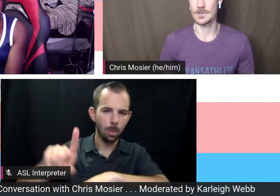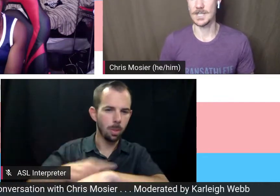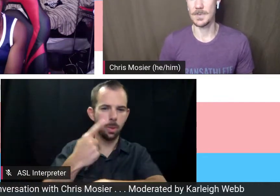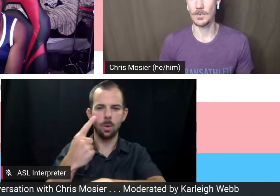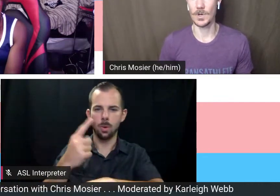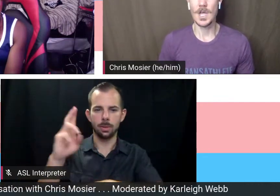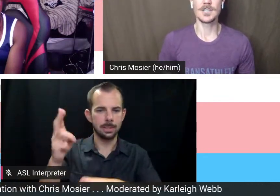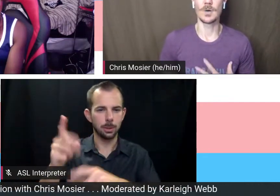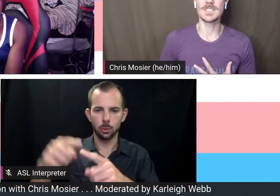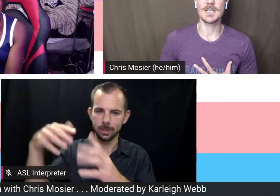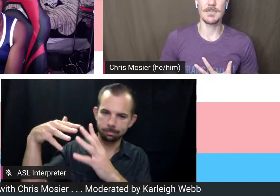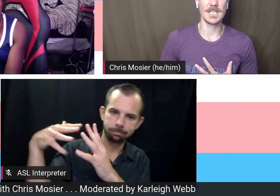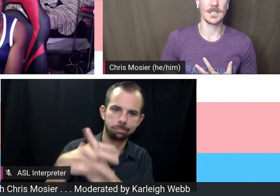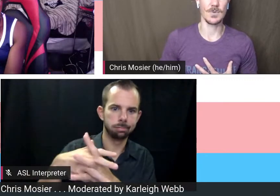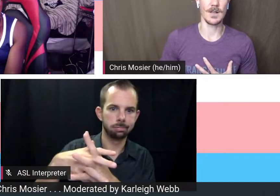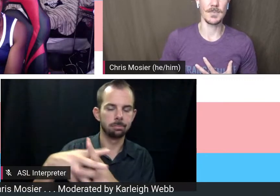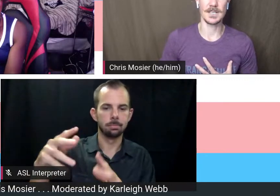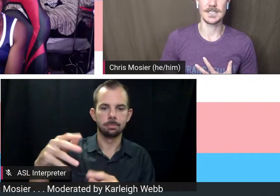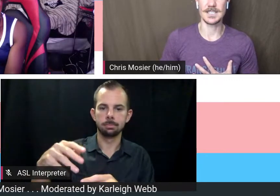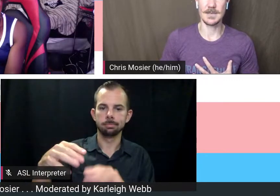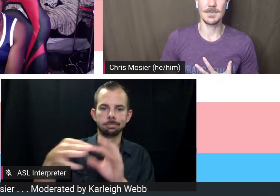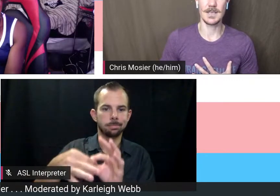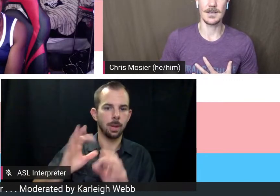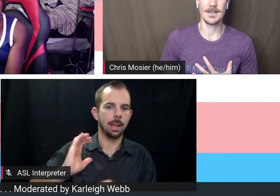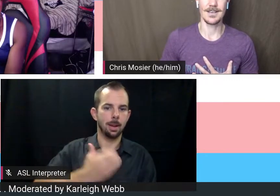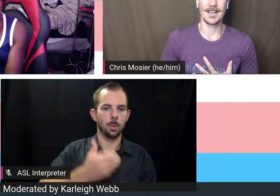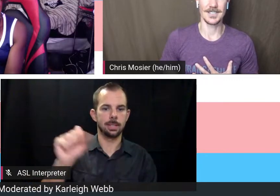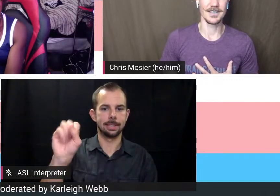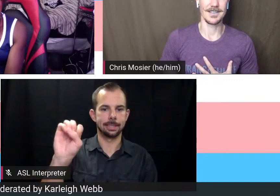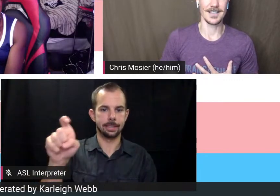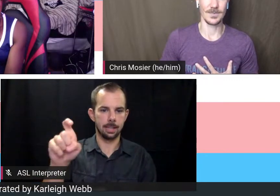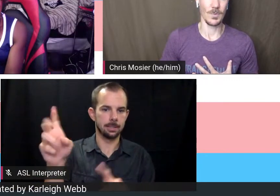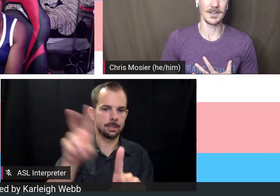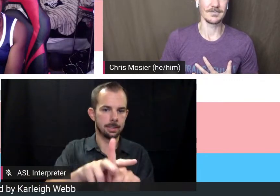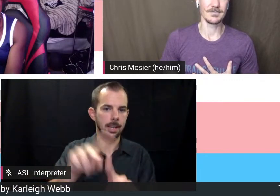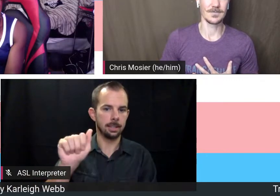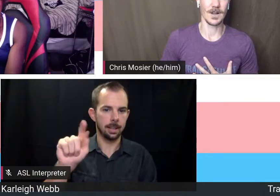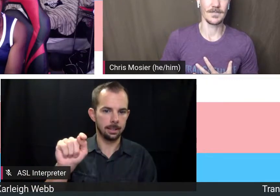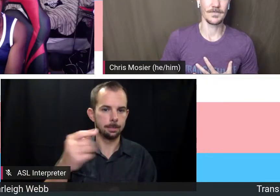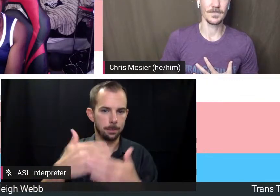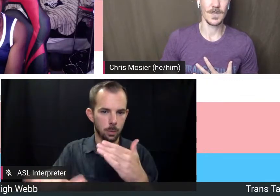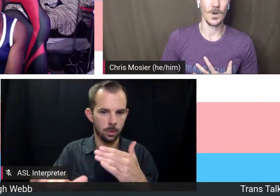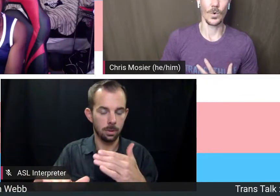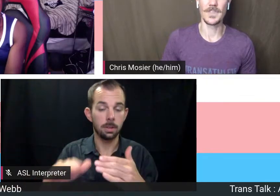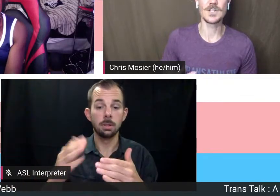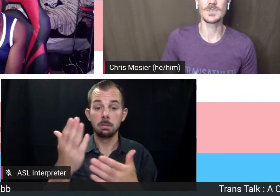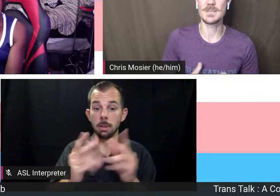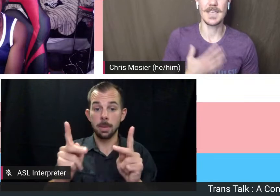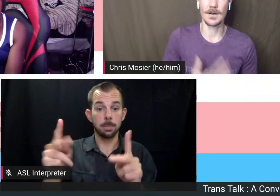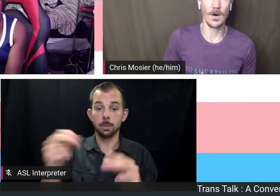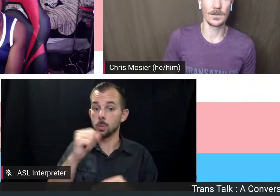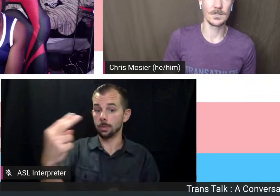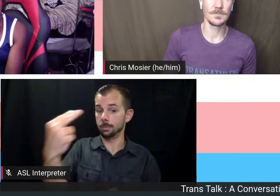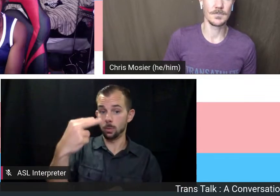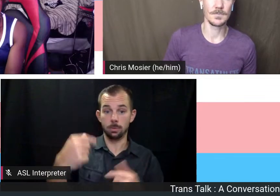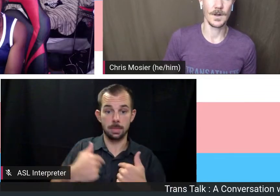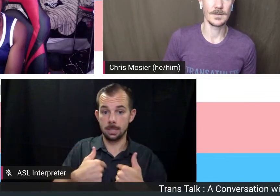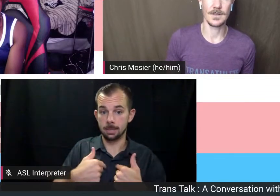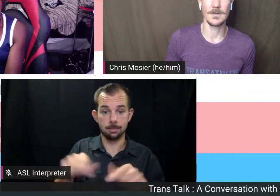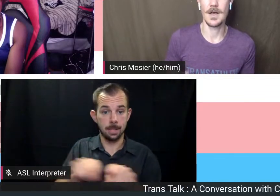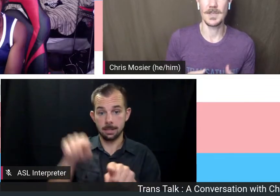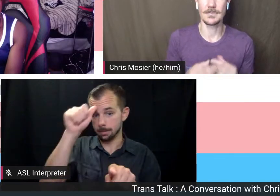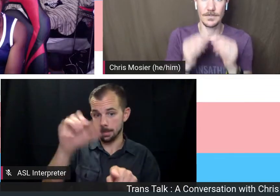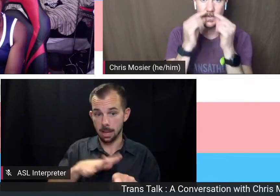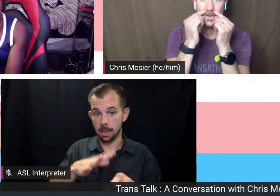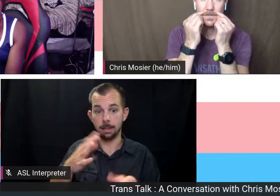comes down to, is that people don't see me as a threat because they see me as a woman, right? Or they don't see me at all,